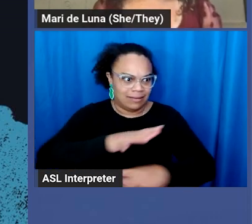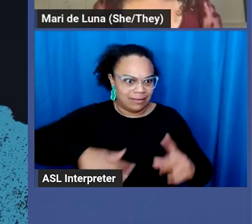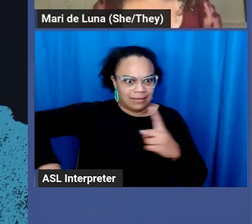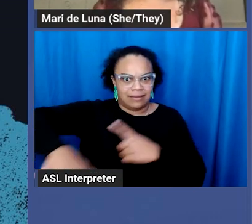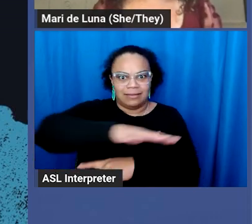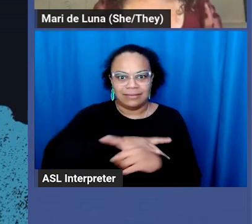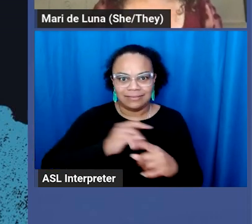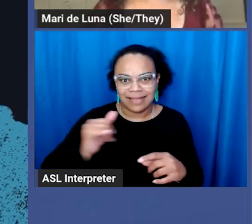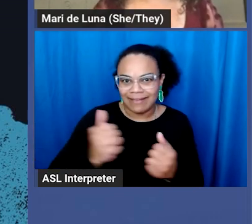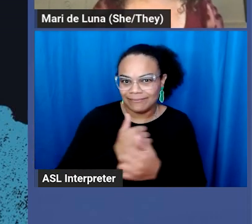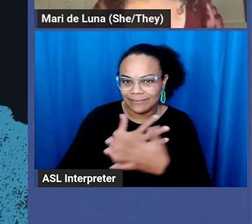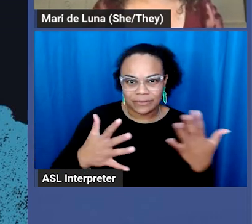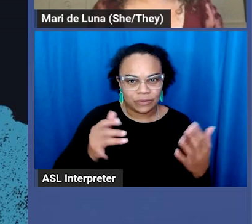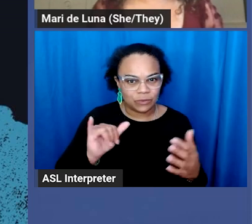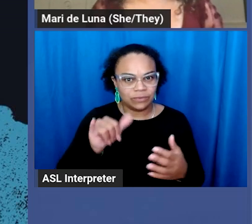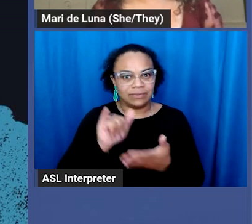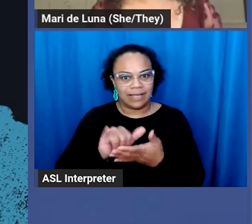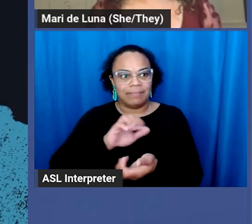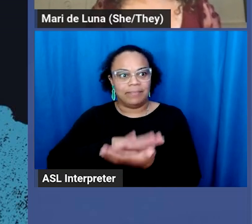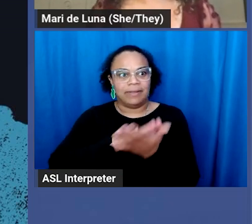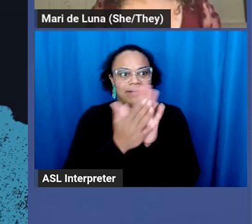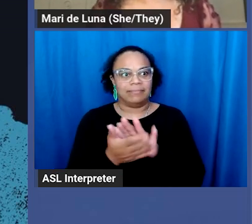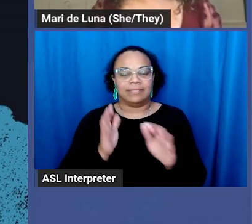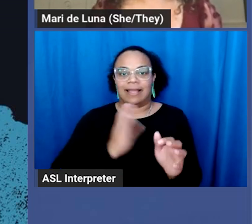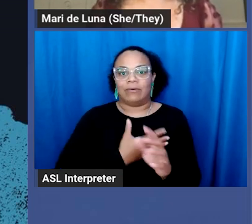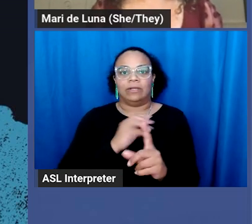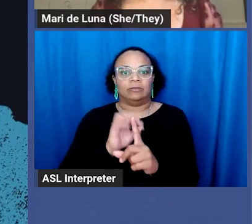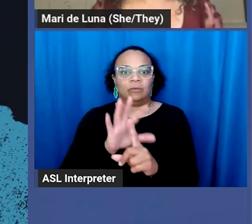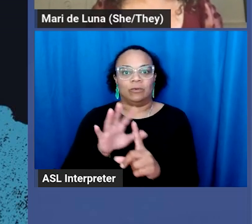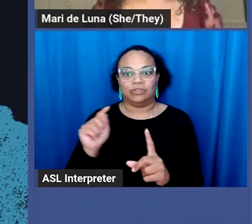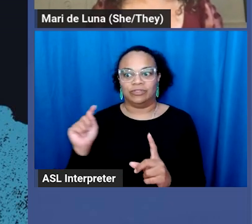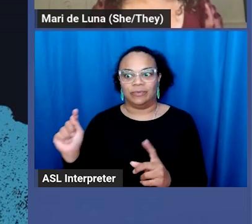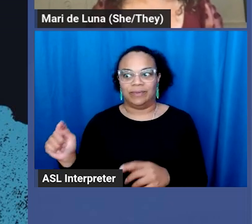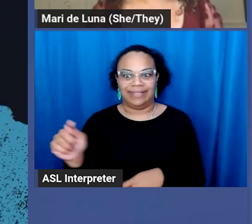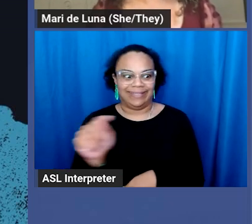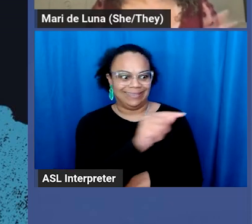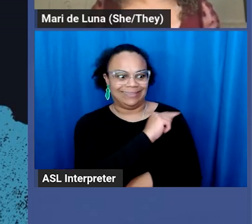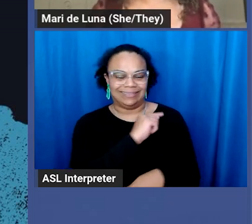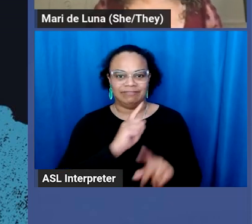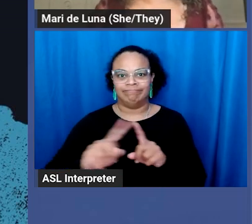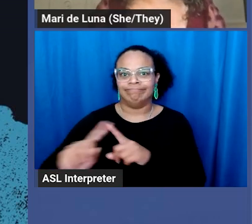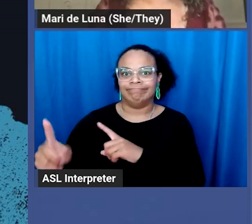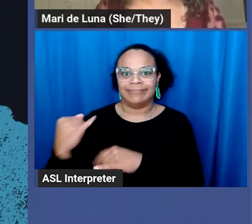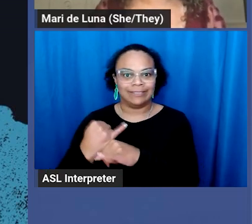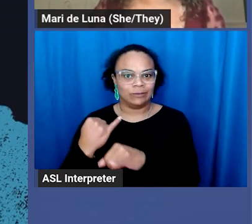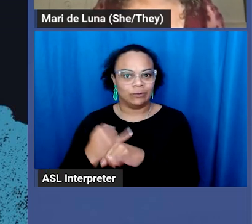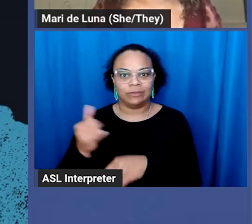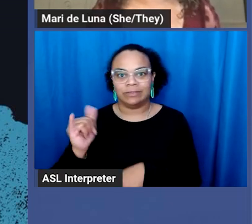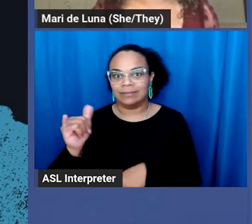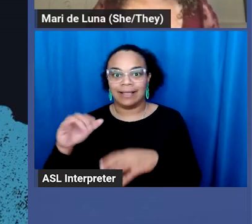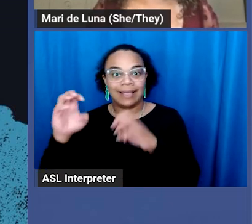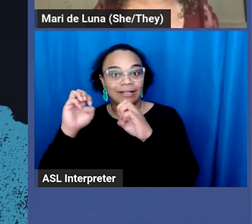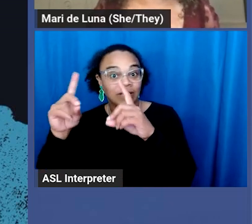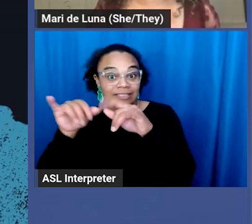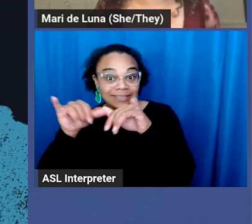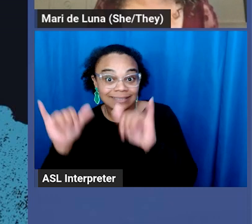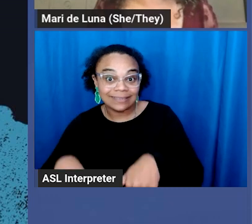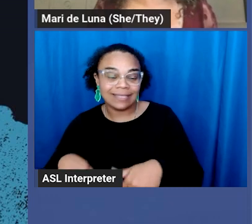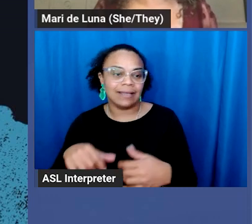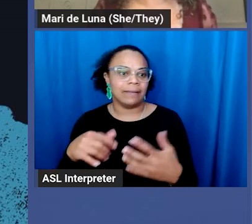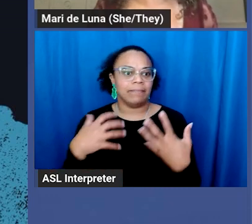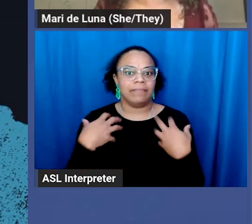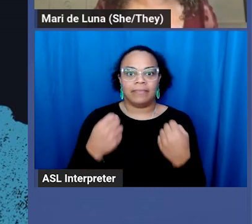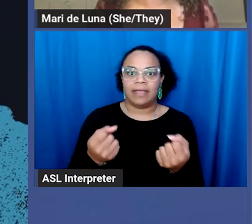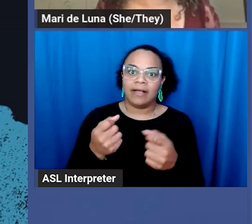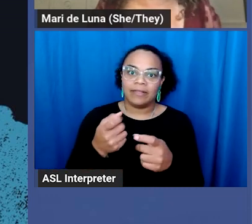exposure to these institutions of we have an educational system, the medical